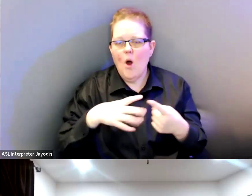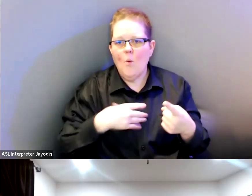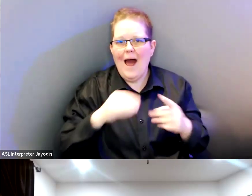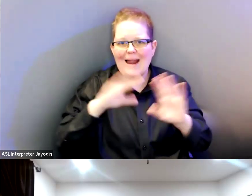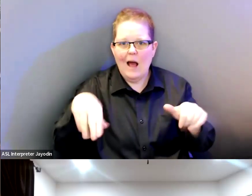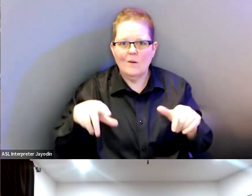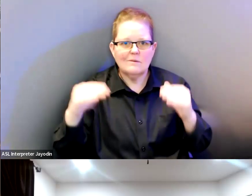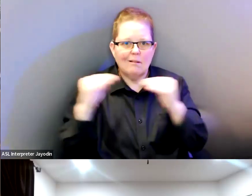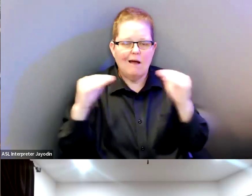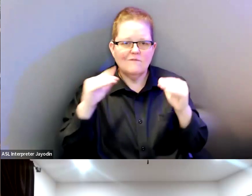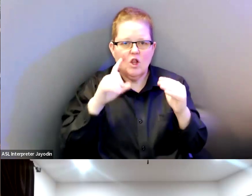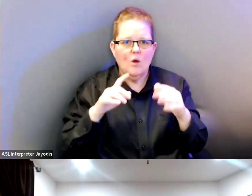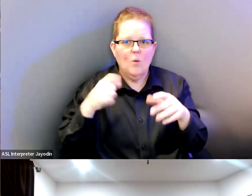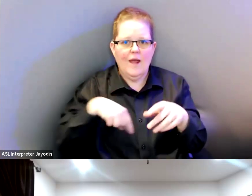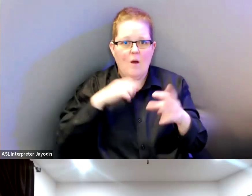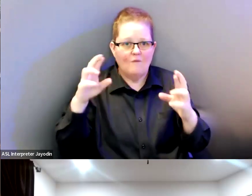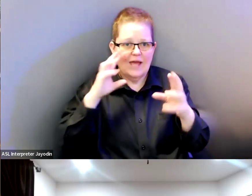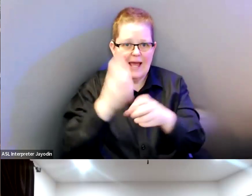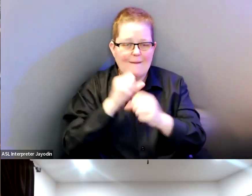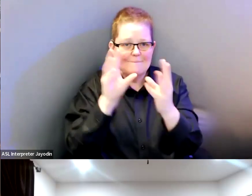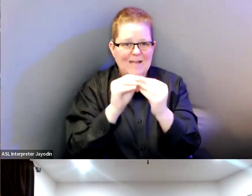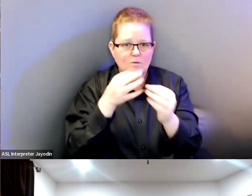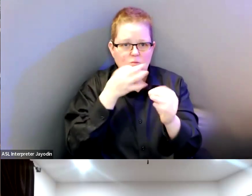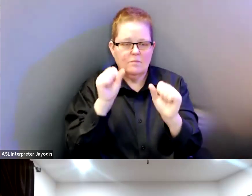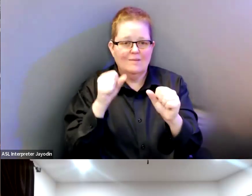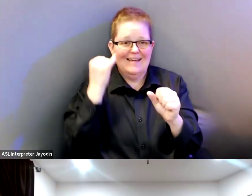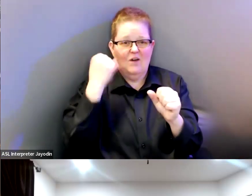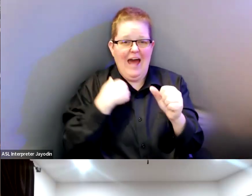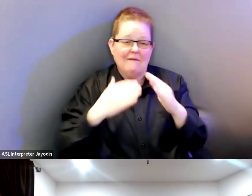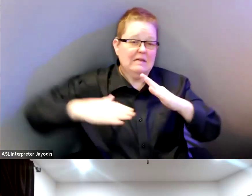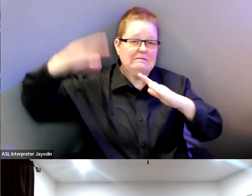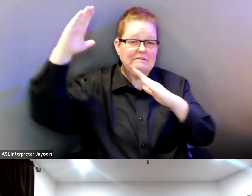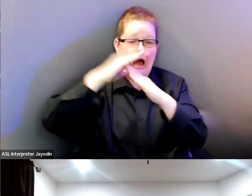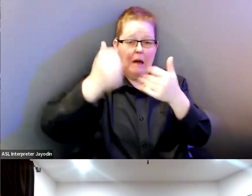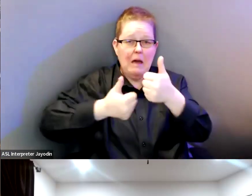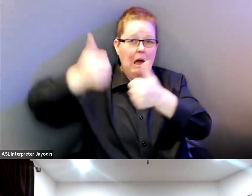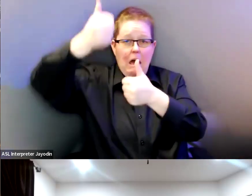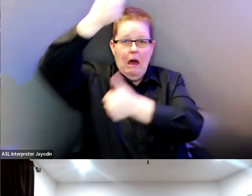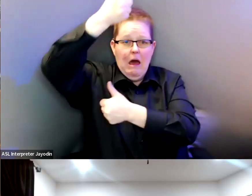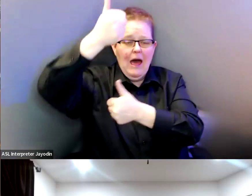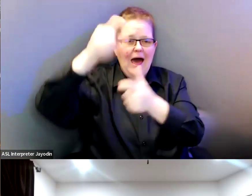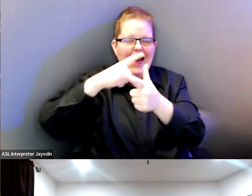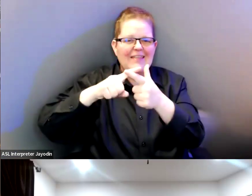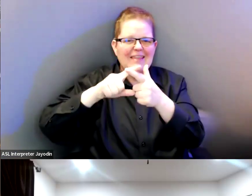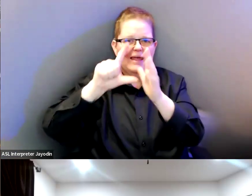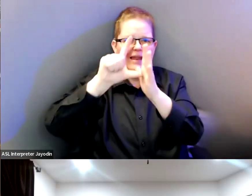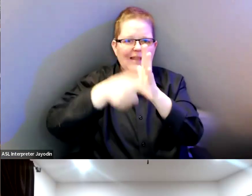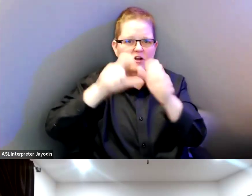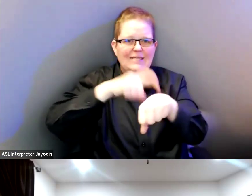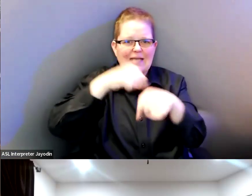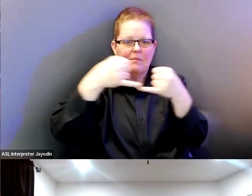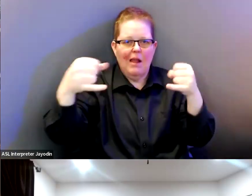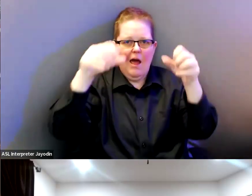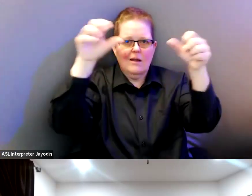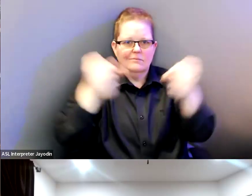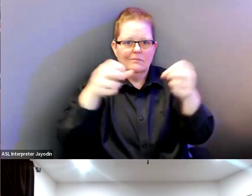later. And then as long as you have that alignment at the top, let the other ones sort out on the timeline they're going to, and just put that